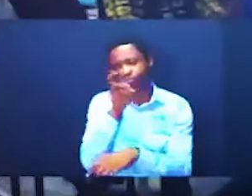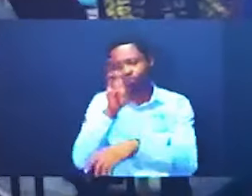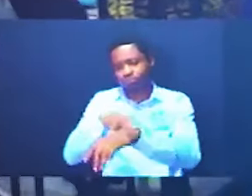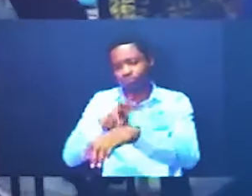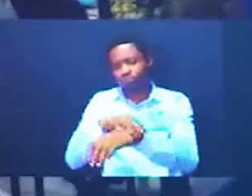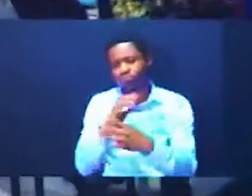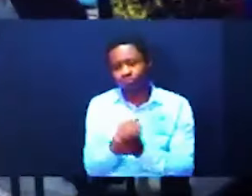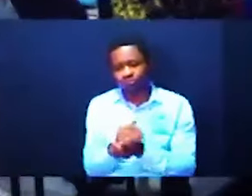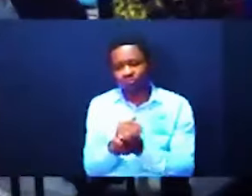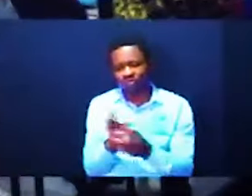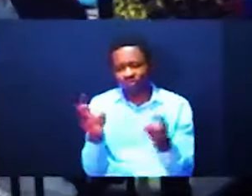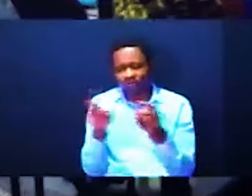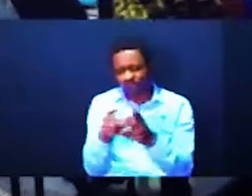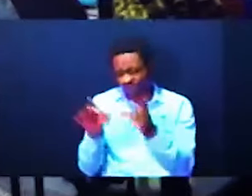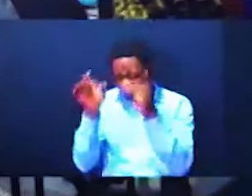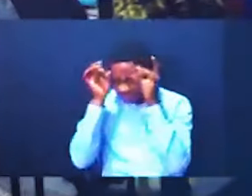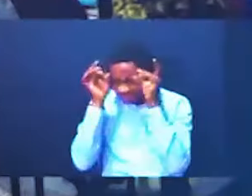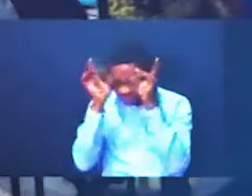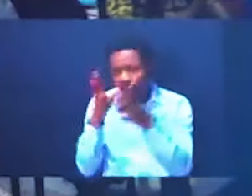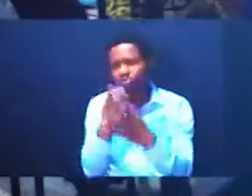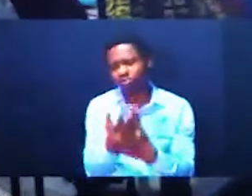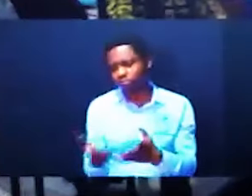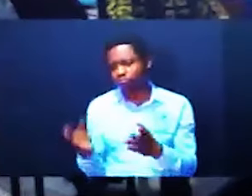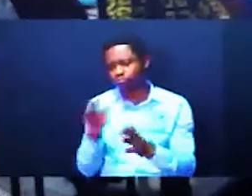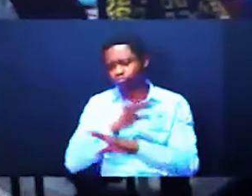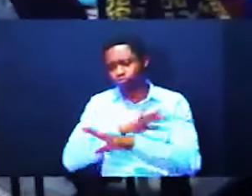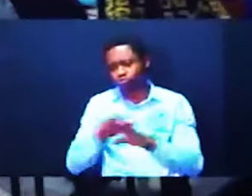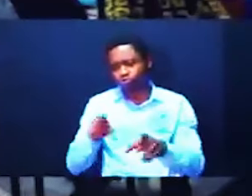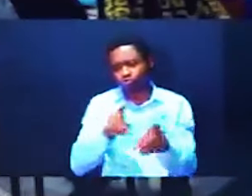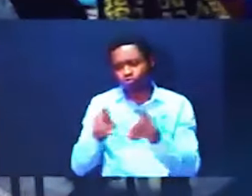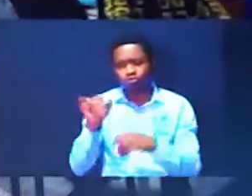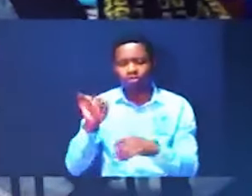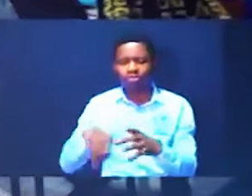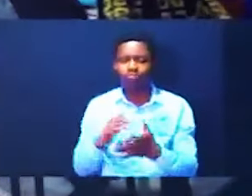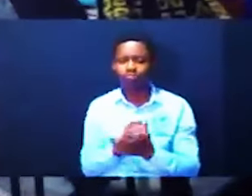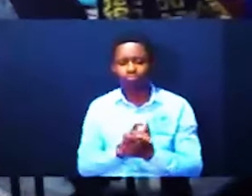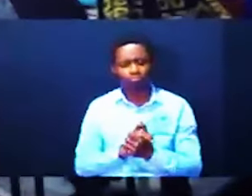careful. It is a dangerous thing that you want to do.